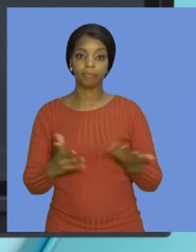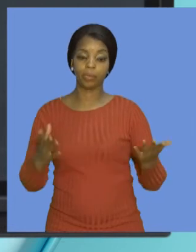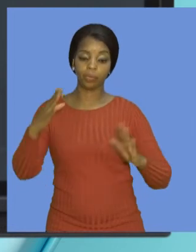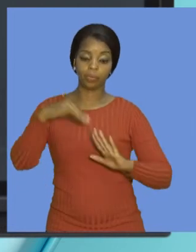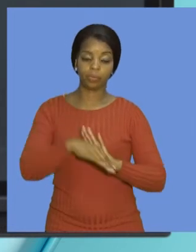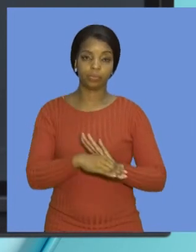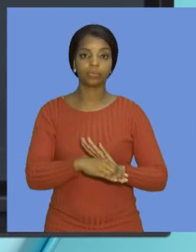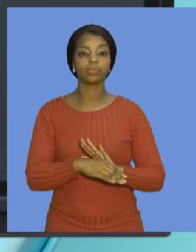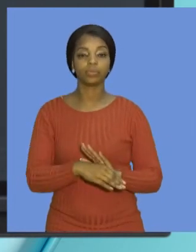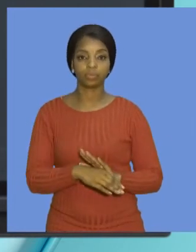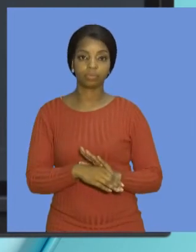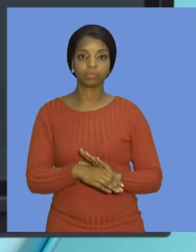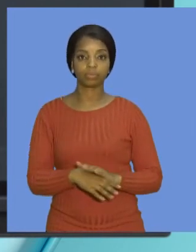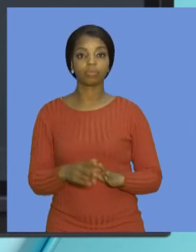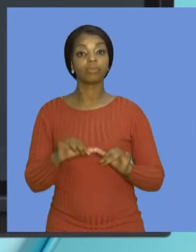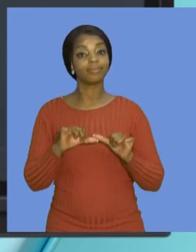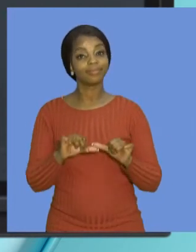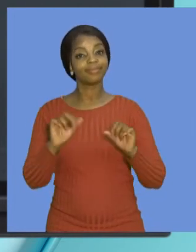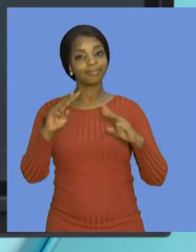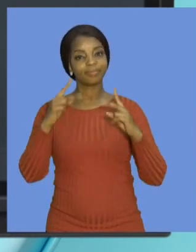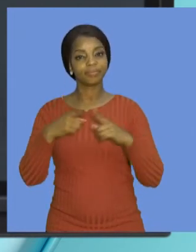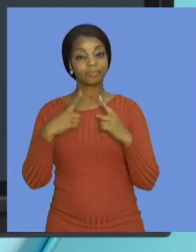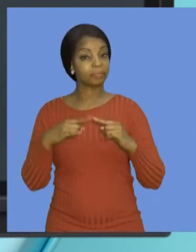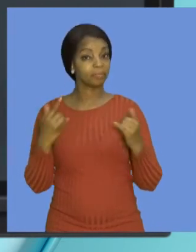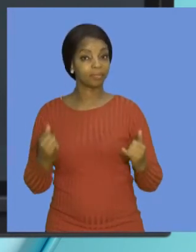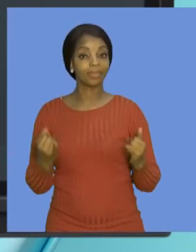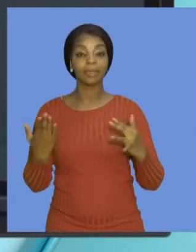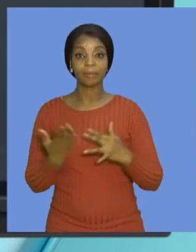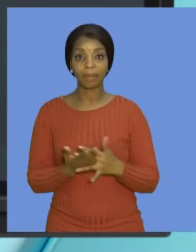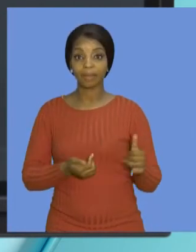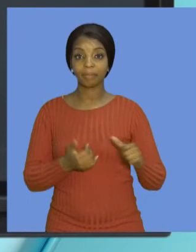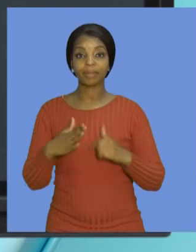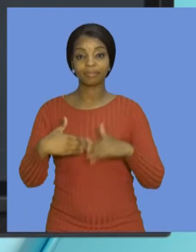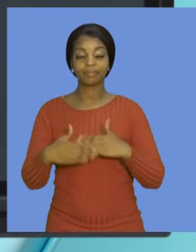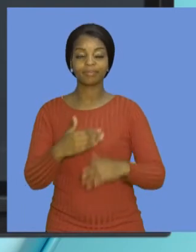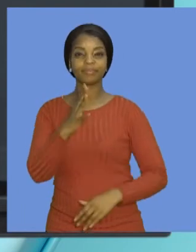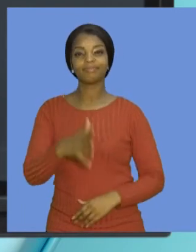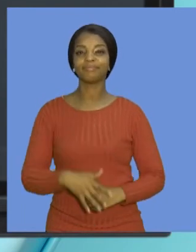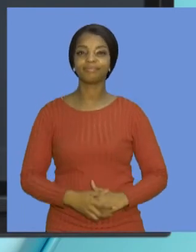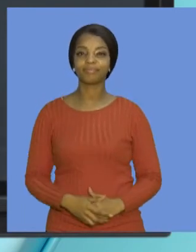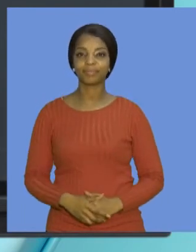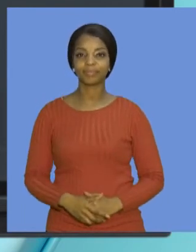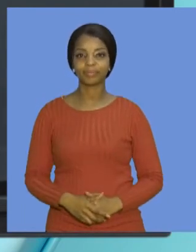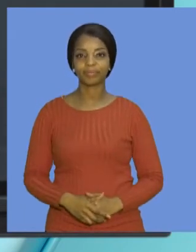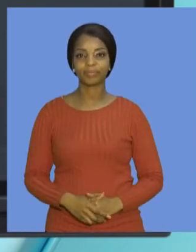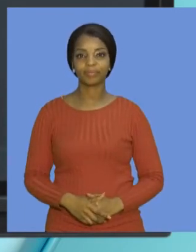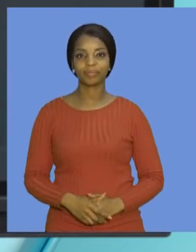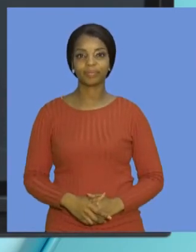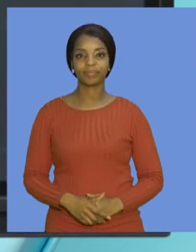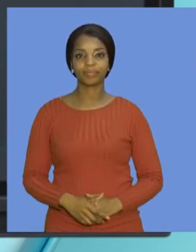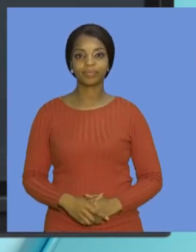thing, which is the opposite of what simple interest is. Stay tuned, guys. We're just going to an ad break, and I'll be back with some